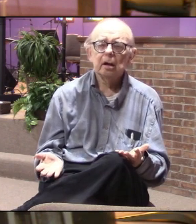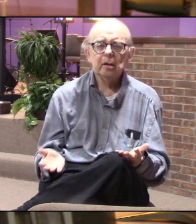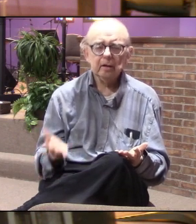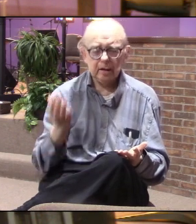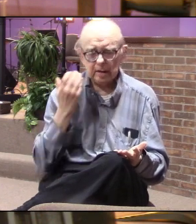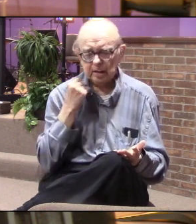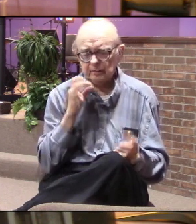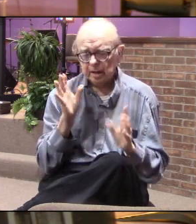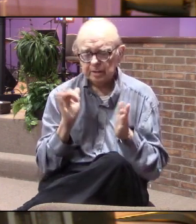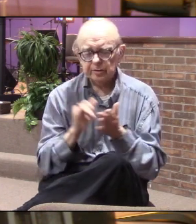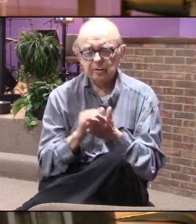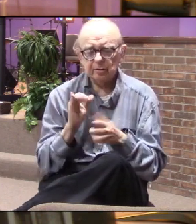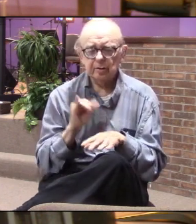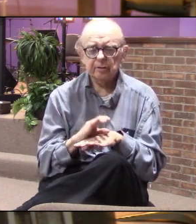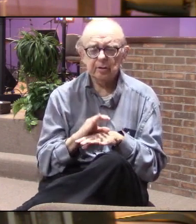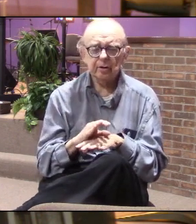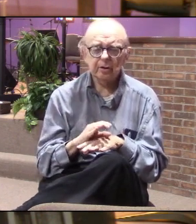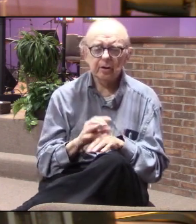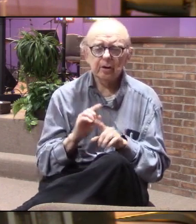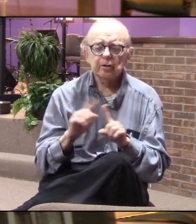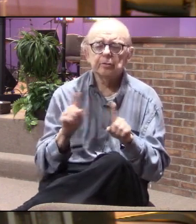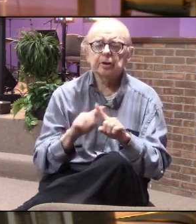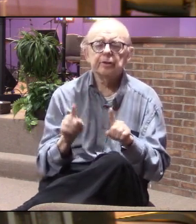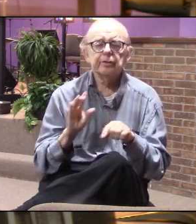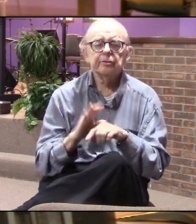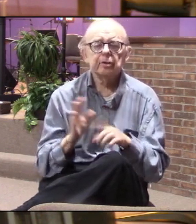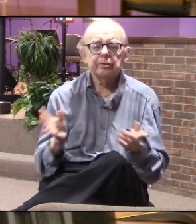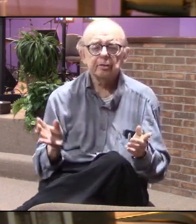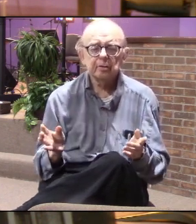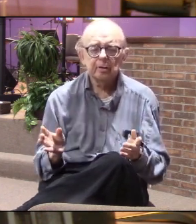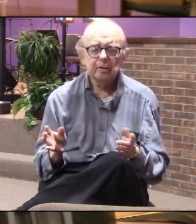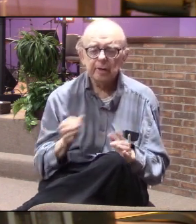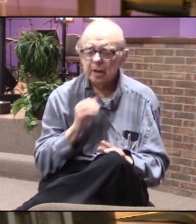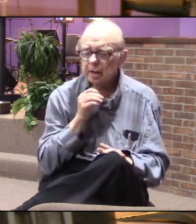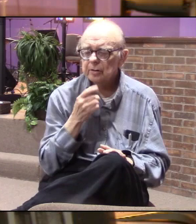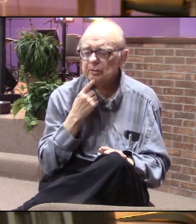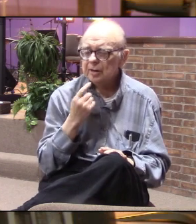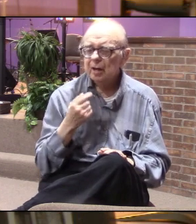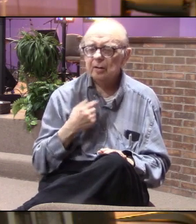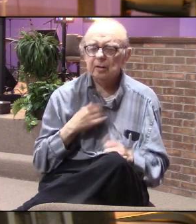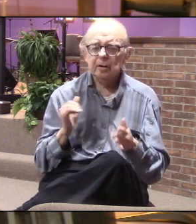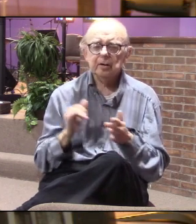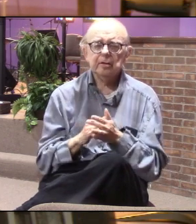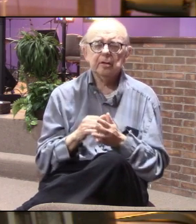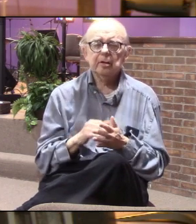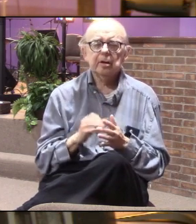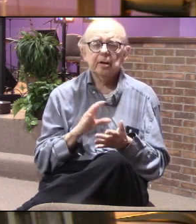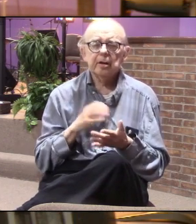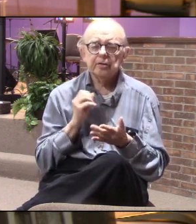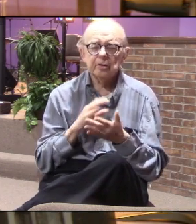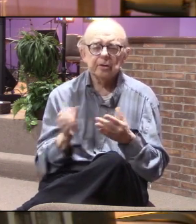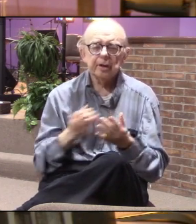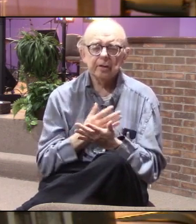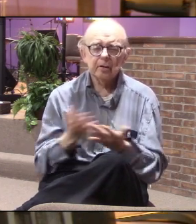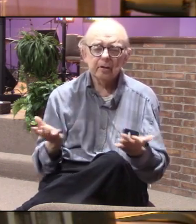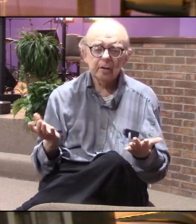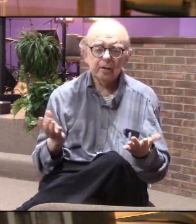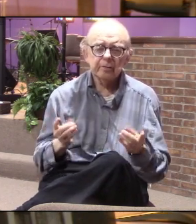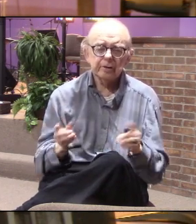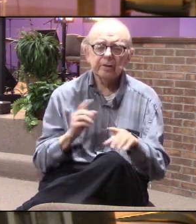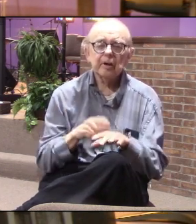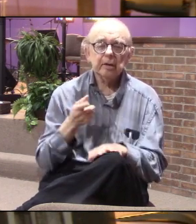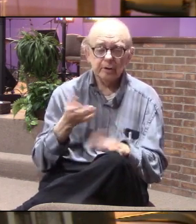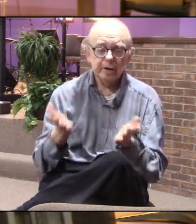If you didn't like it, then go somewhere else. Don't tell me that you didn't learn anything while you were